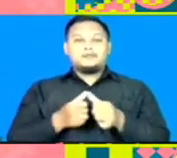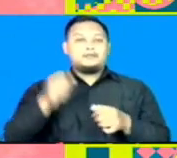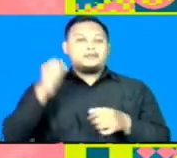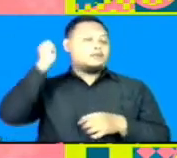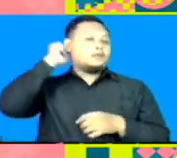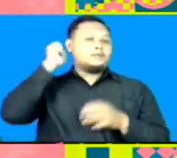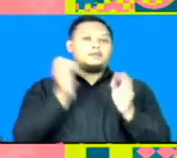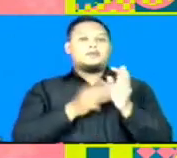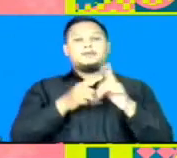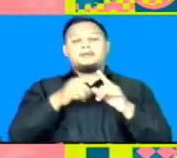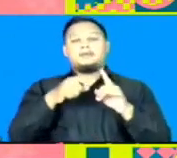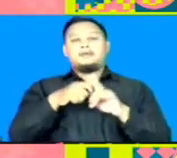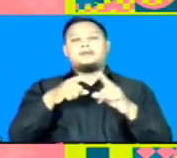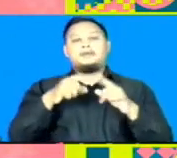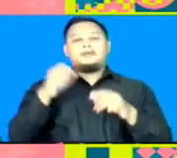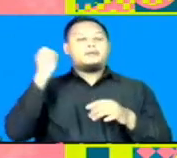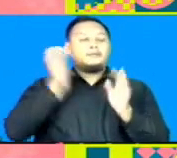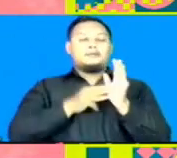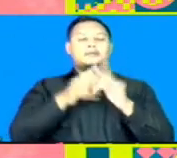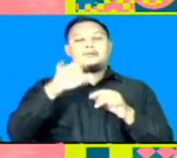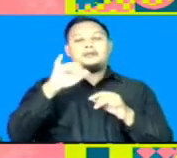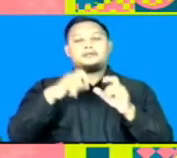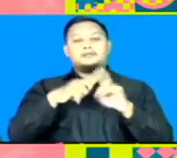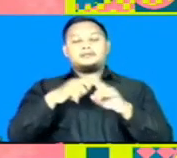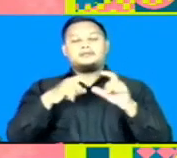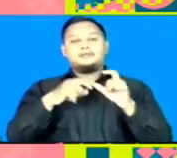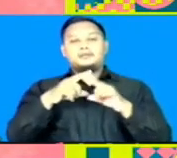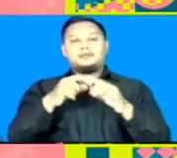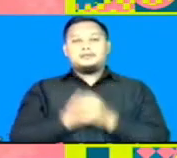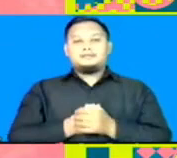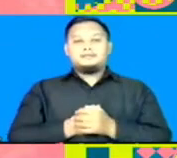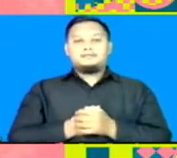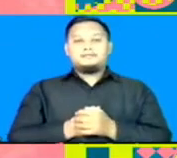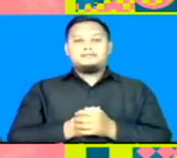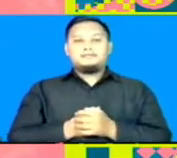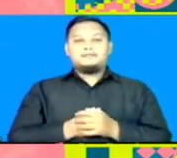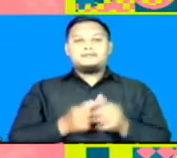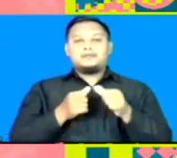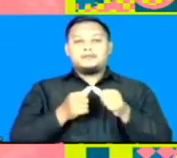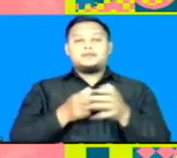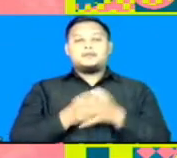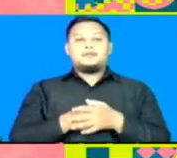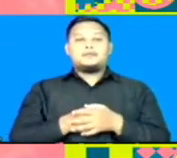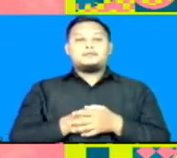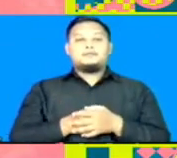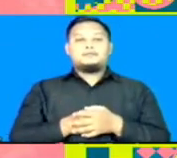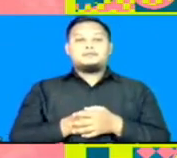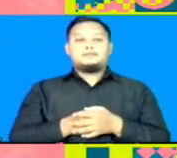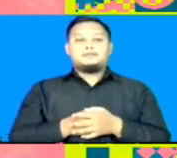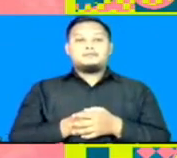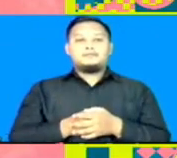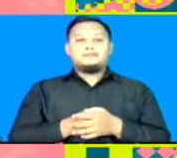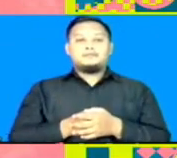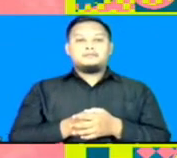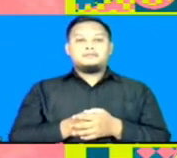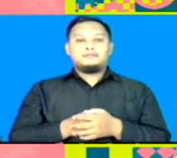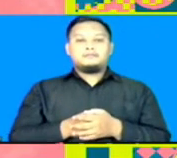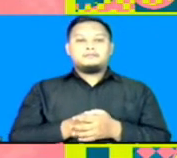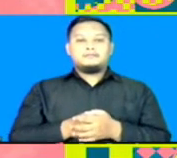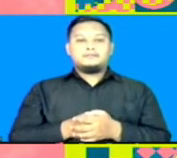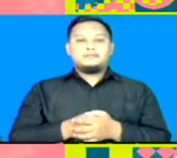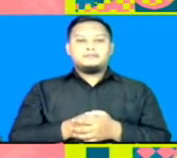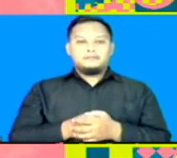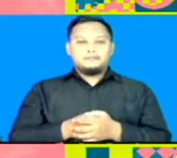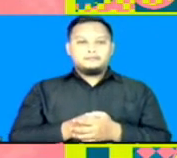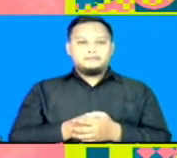BG Malon, and Pak Yuri Yogaswara of the V20 Indonesia, dan Pak Asya Berwasit,